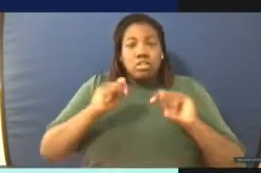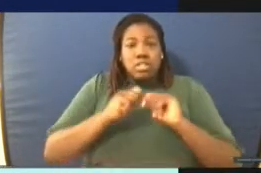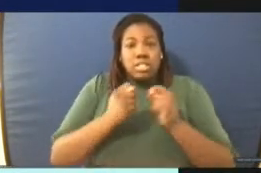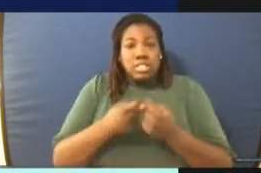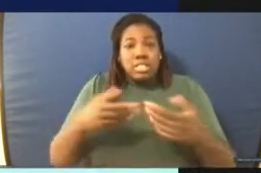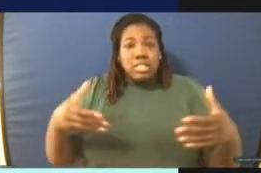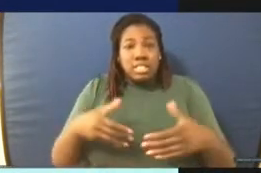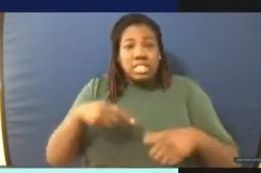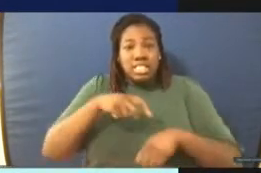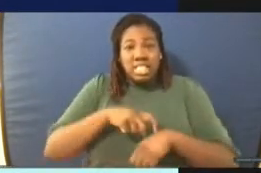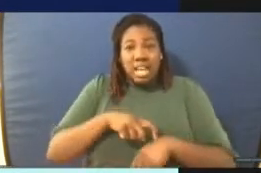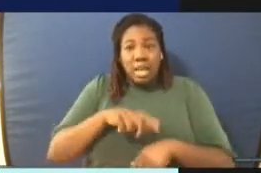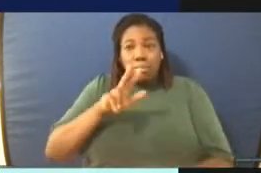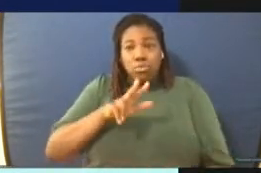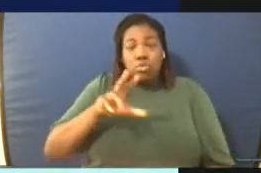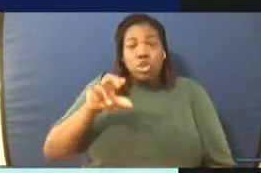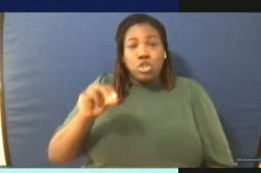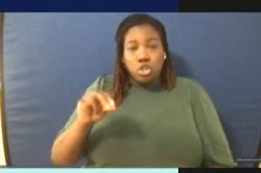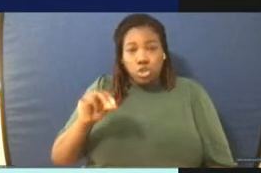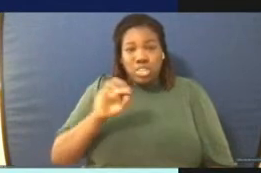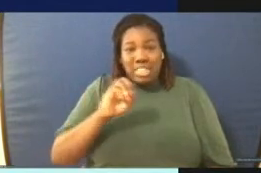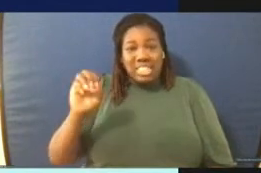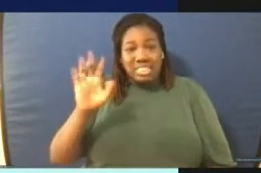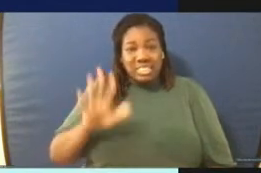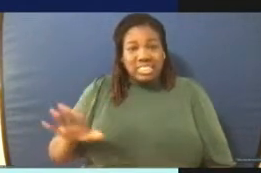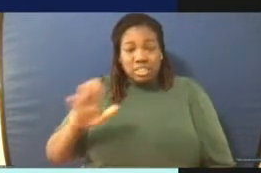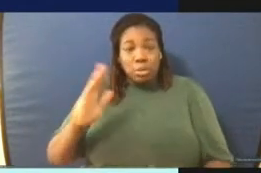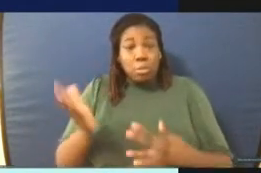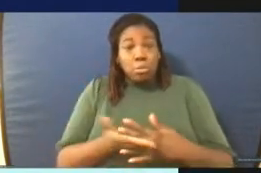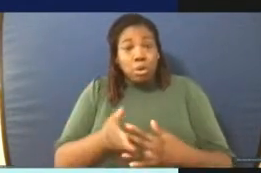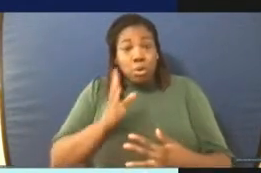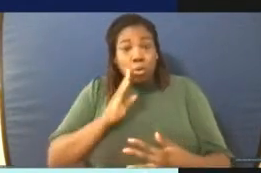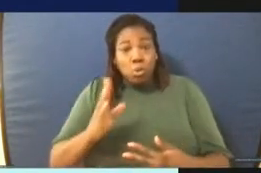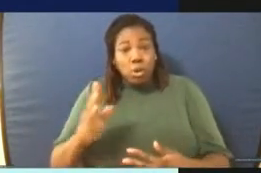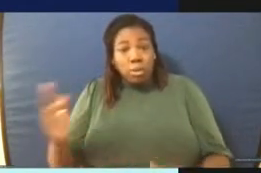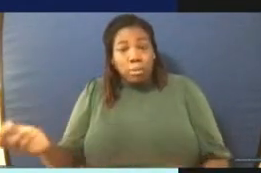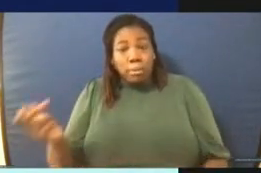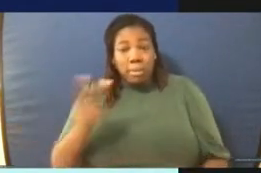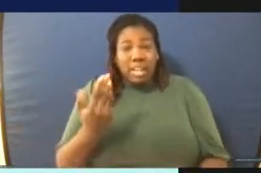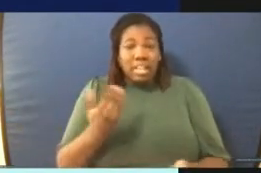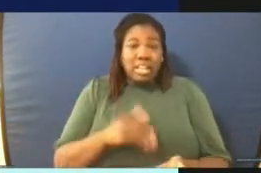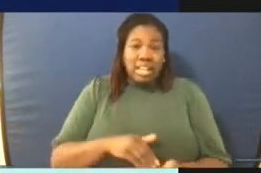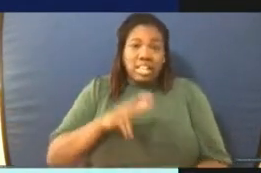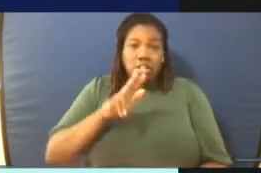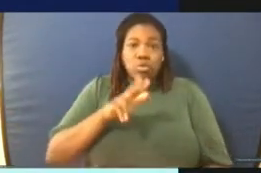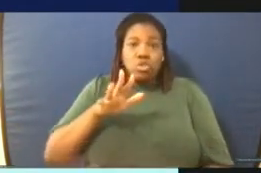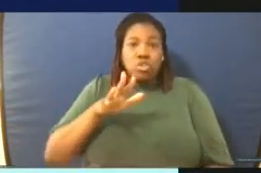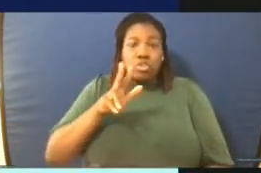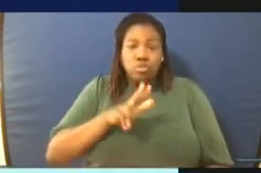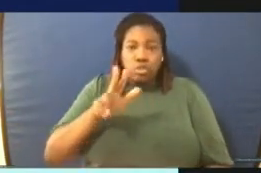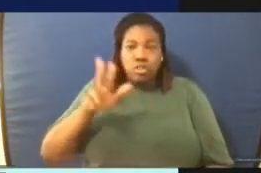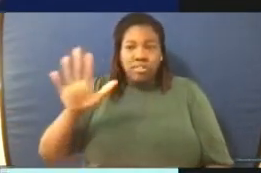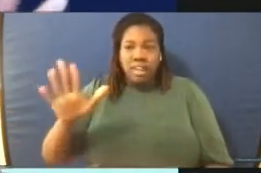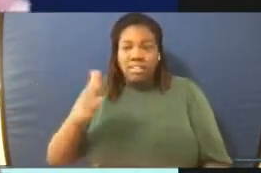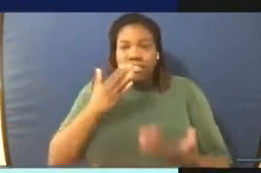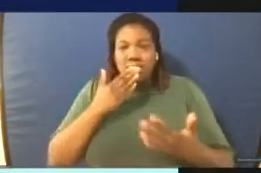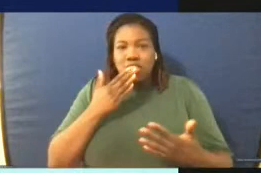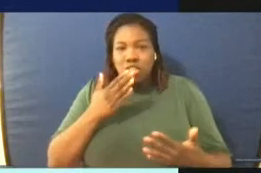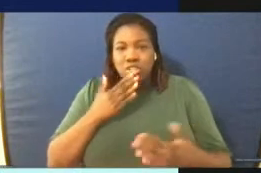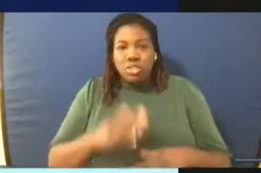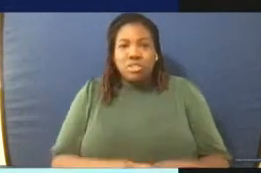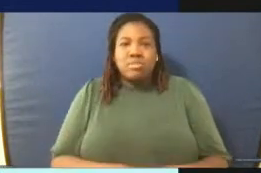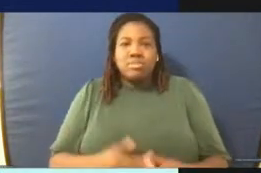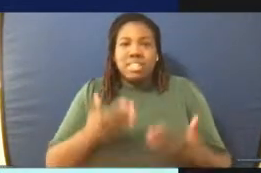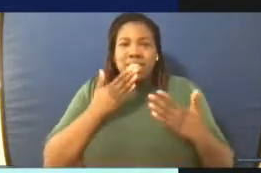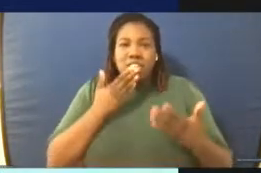is now 3:30 Eastern. We will take a break and we will rejoin at 3:35. Thank you so much, everybody. Thank you again